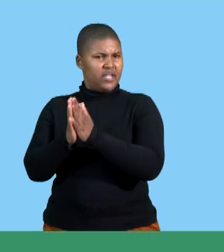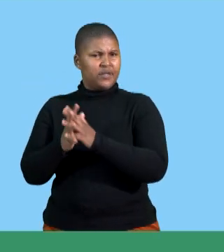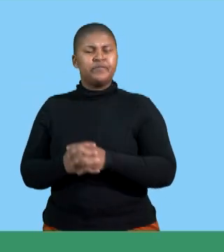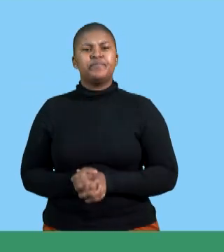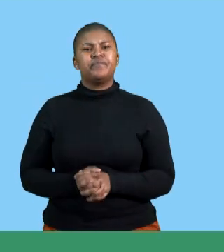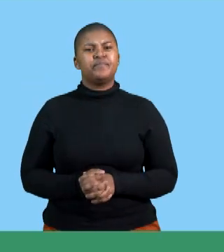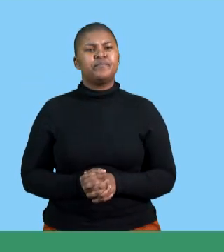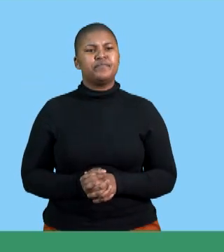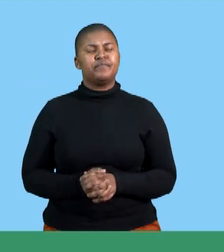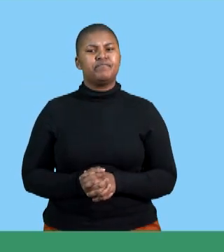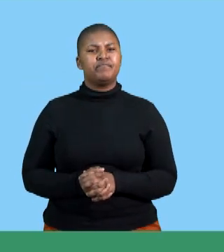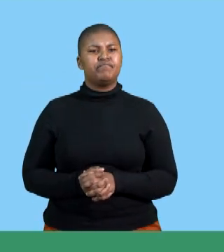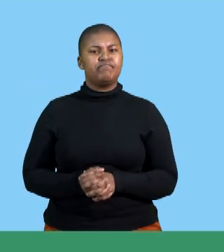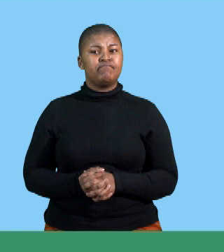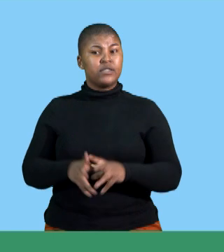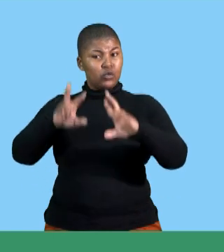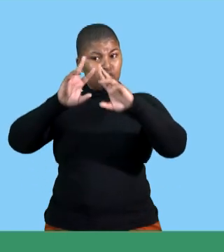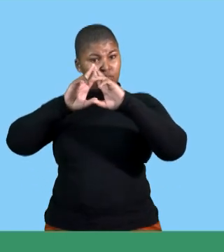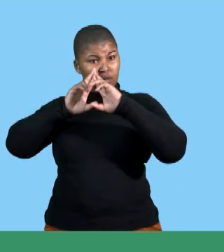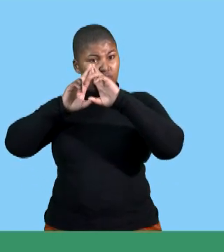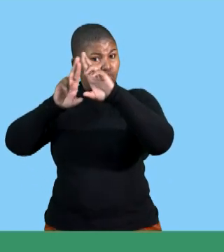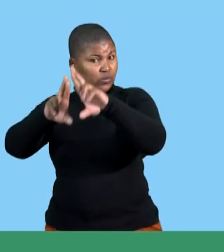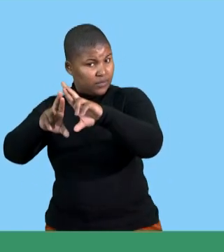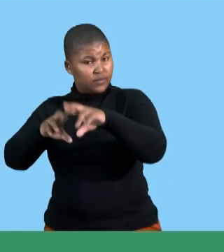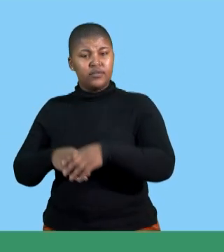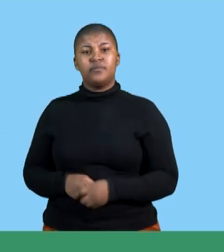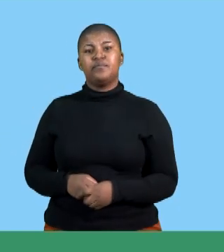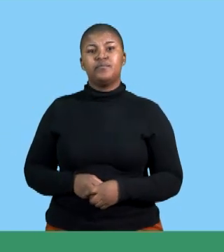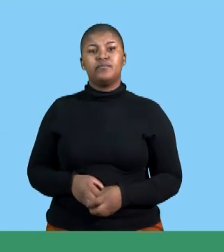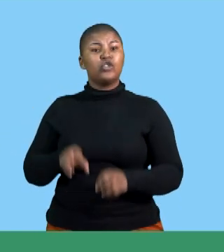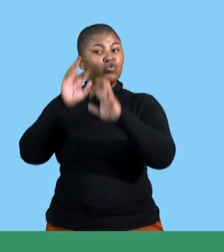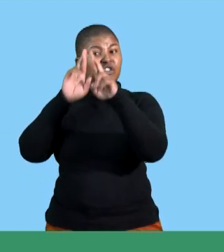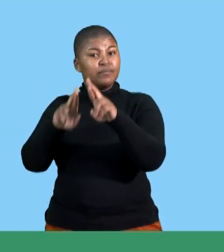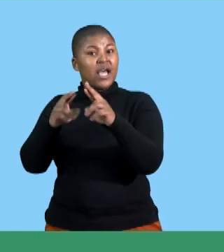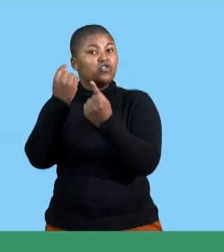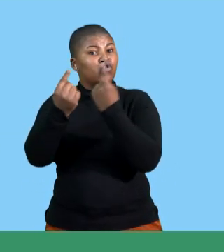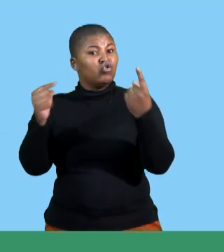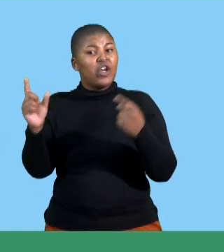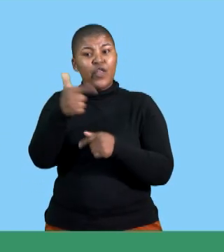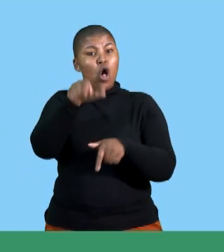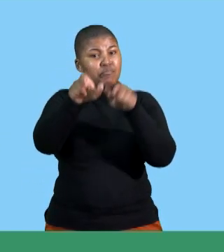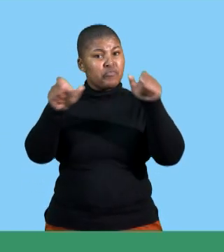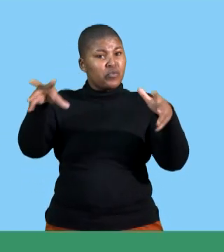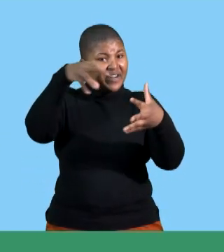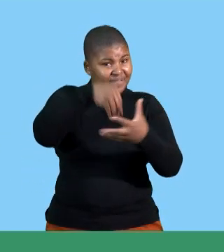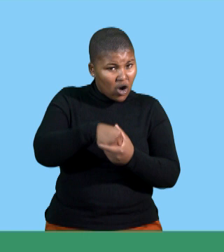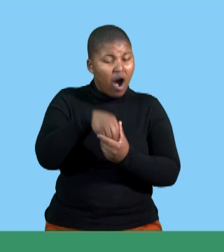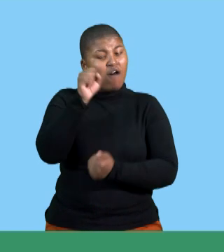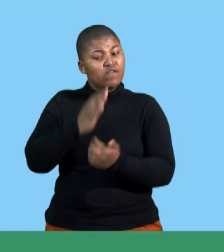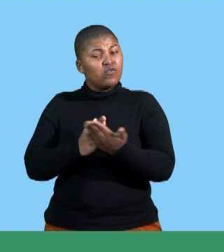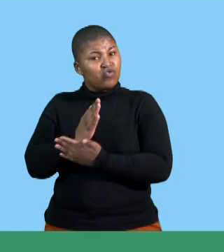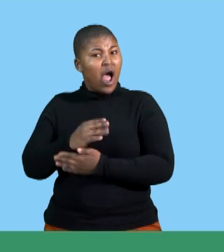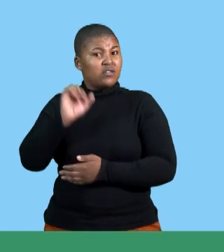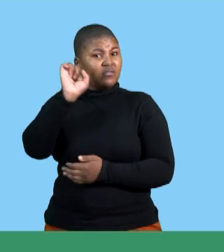relatively unoccupied. Then there was a term mutual respect. To have respect for a person involves